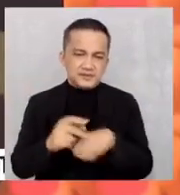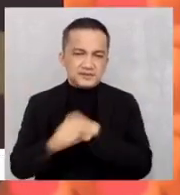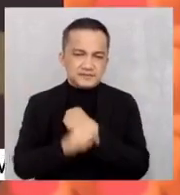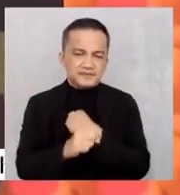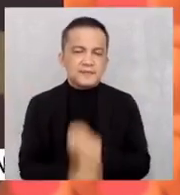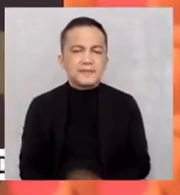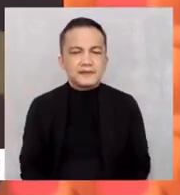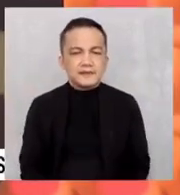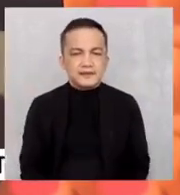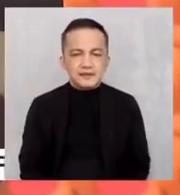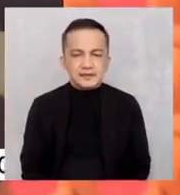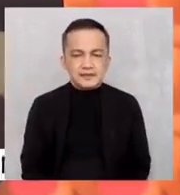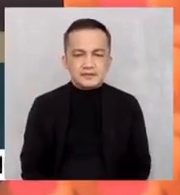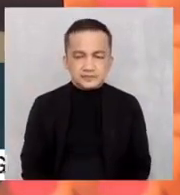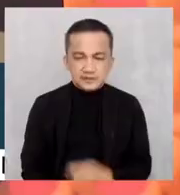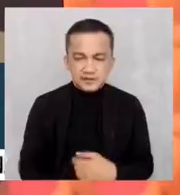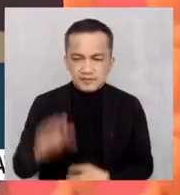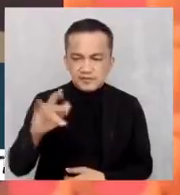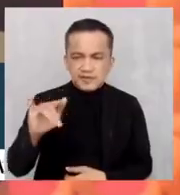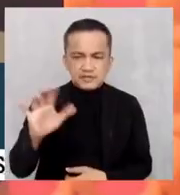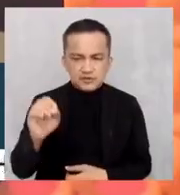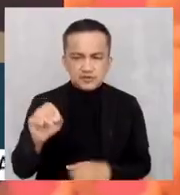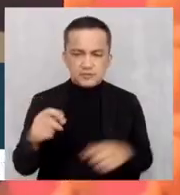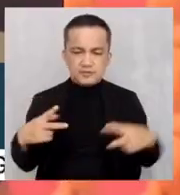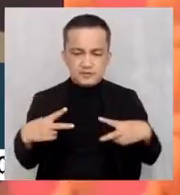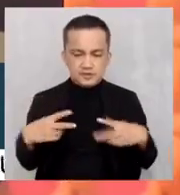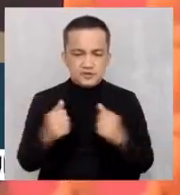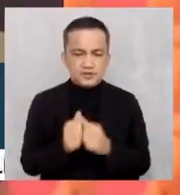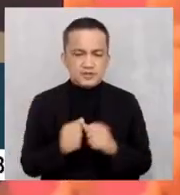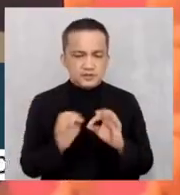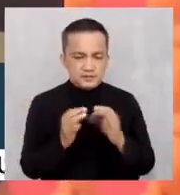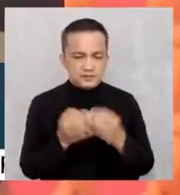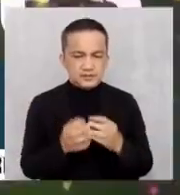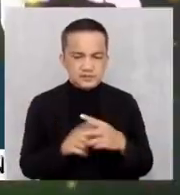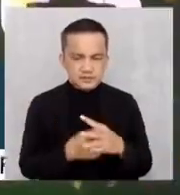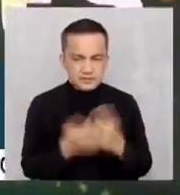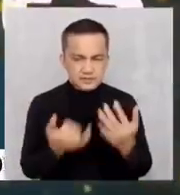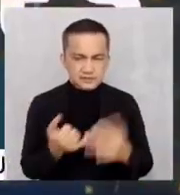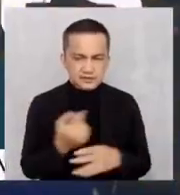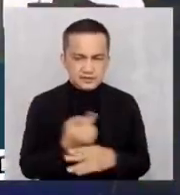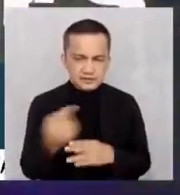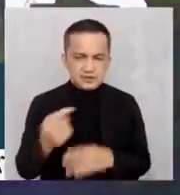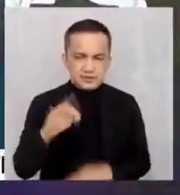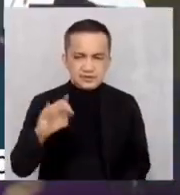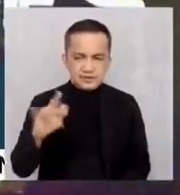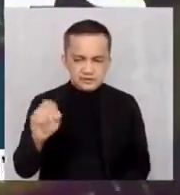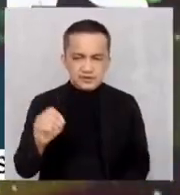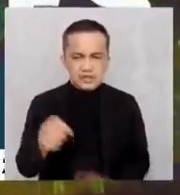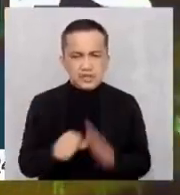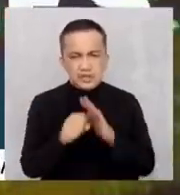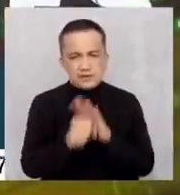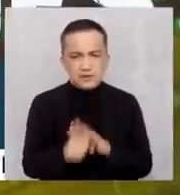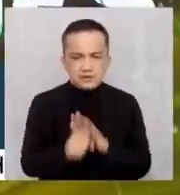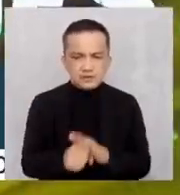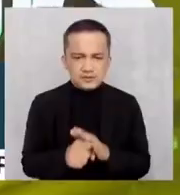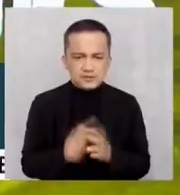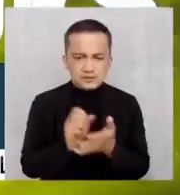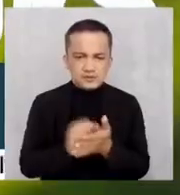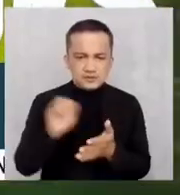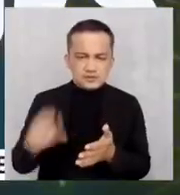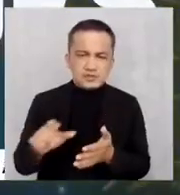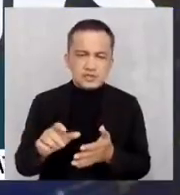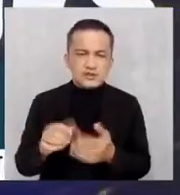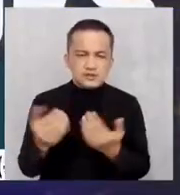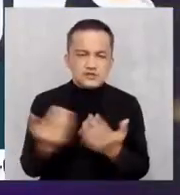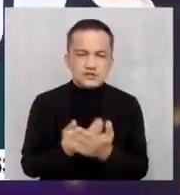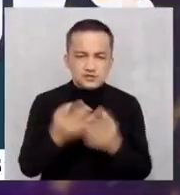reports say Frasco will go on vacation with her family beginning this week. Frasco has been under pressure to dump the new tourism slogan after